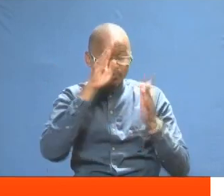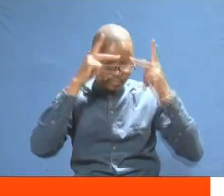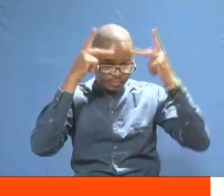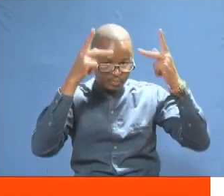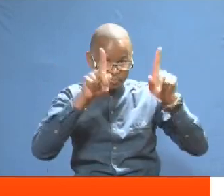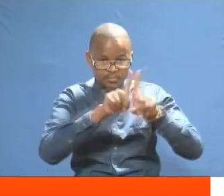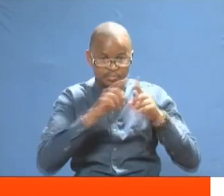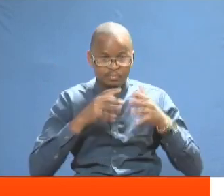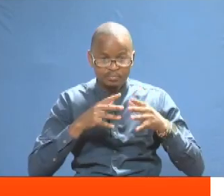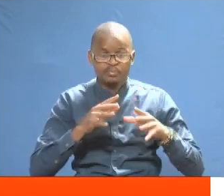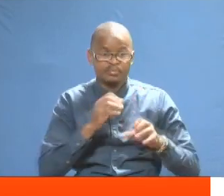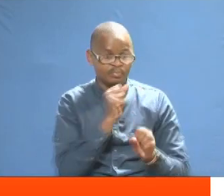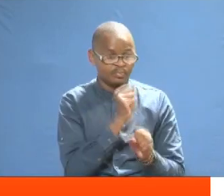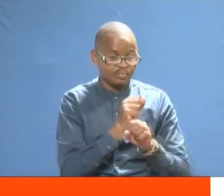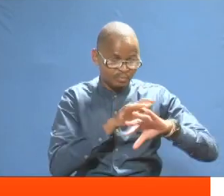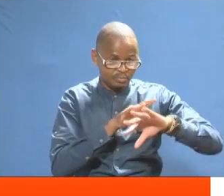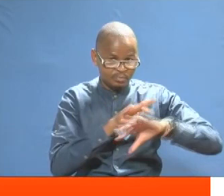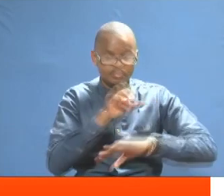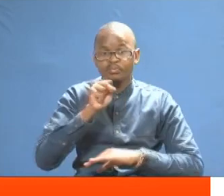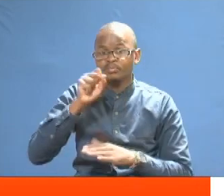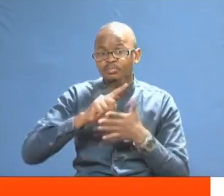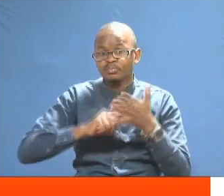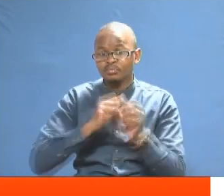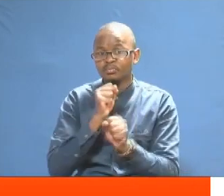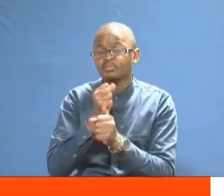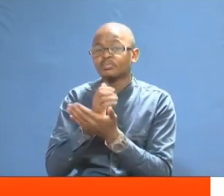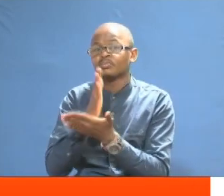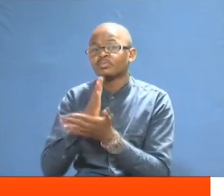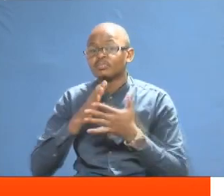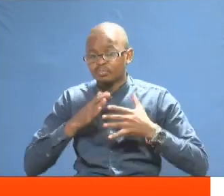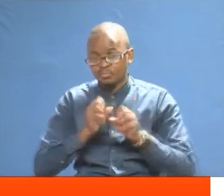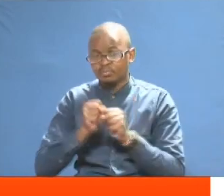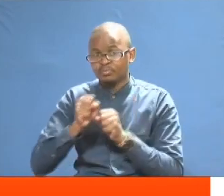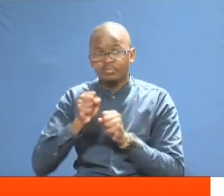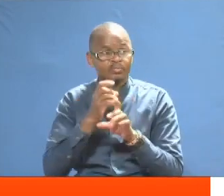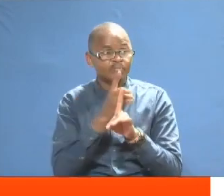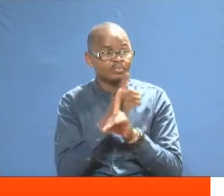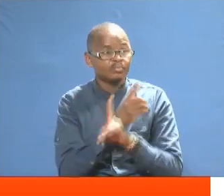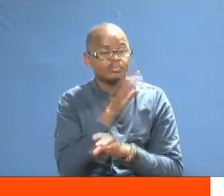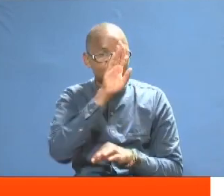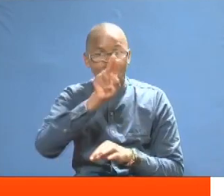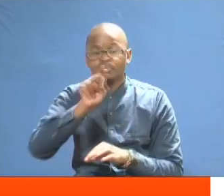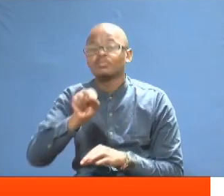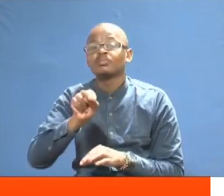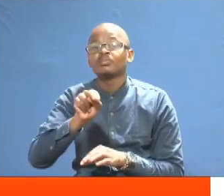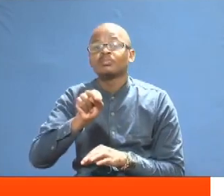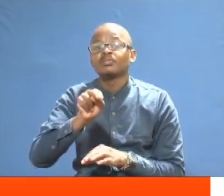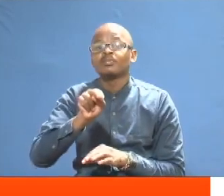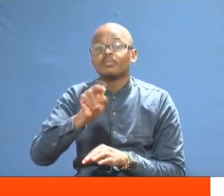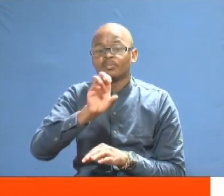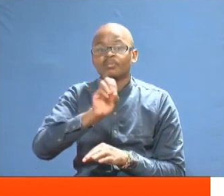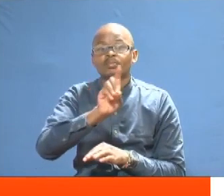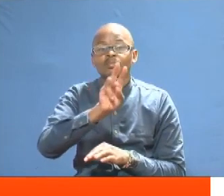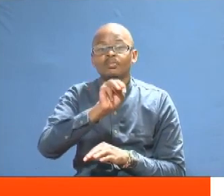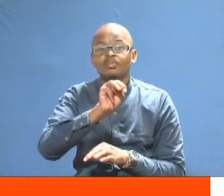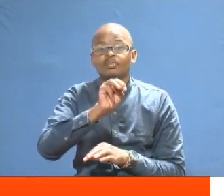The same people are saying don't do early campaigns. What are you going to do to ensure that the BBI pass? The difference has been that ODM